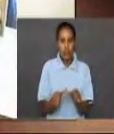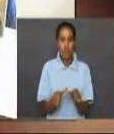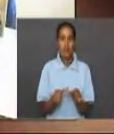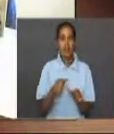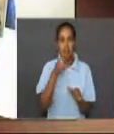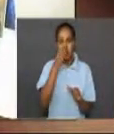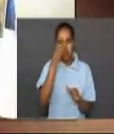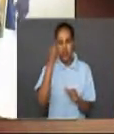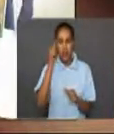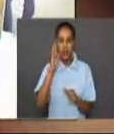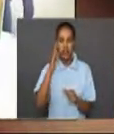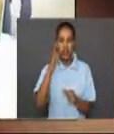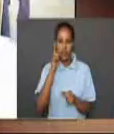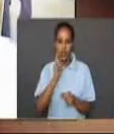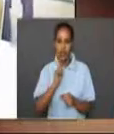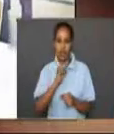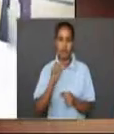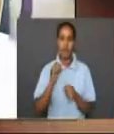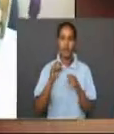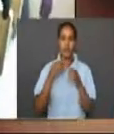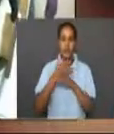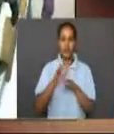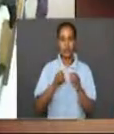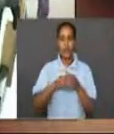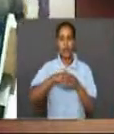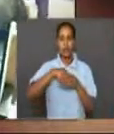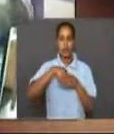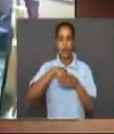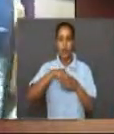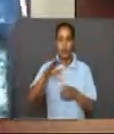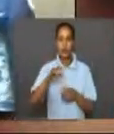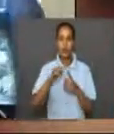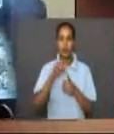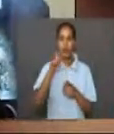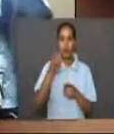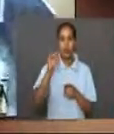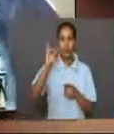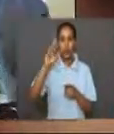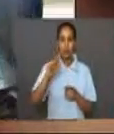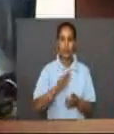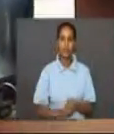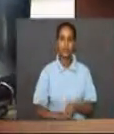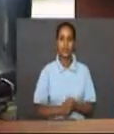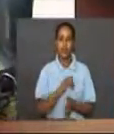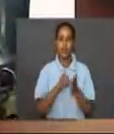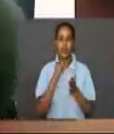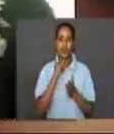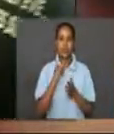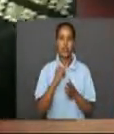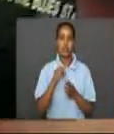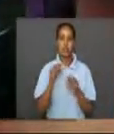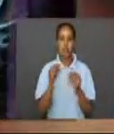iodine. Please compare your equations with those on the screen.